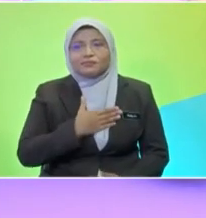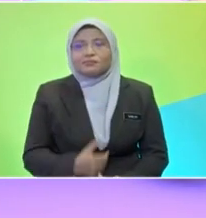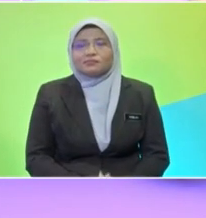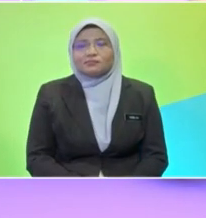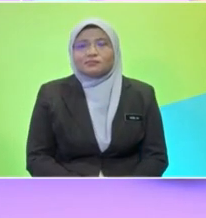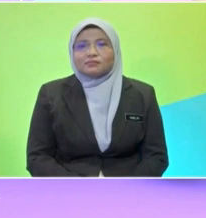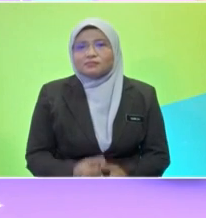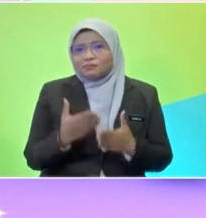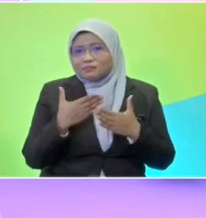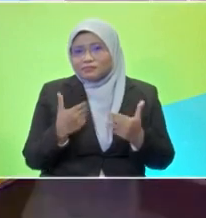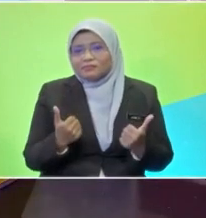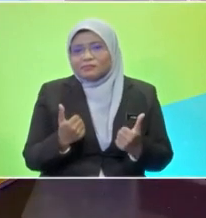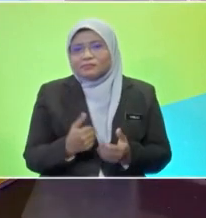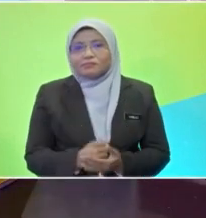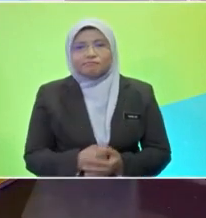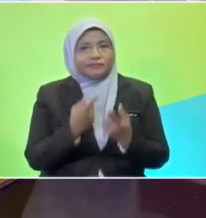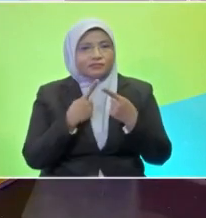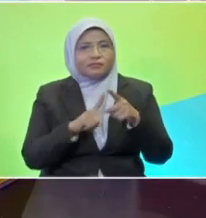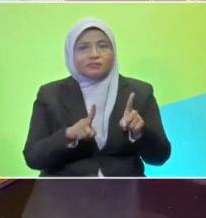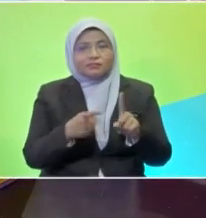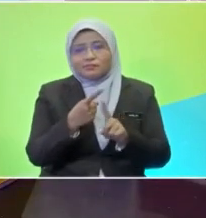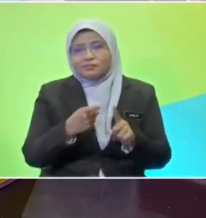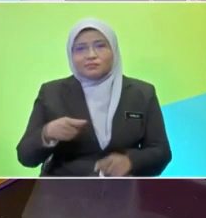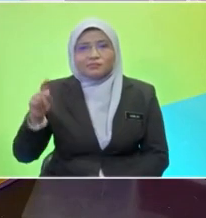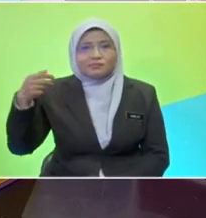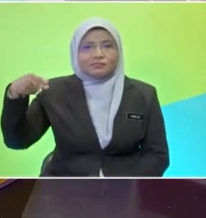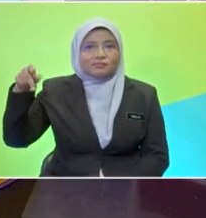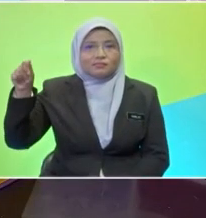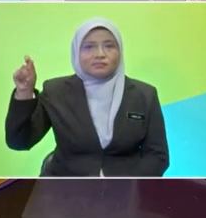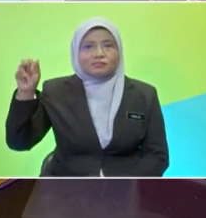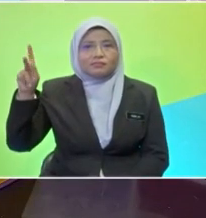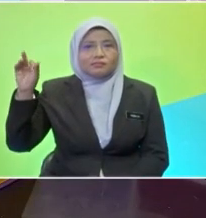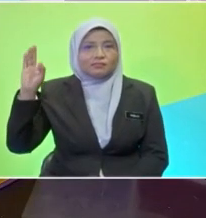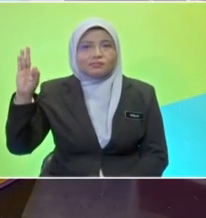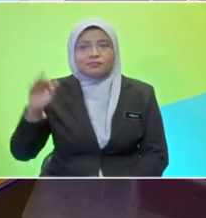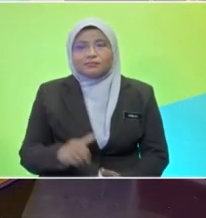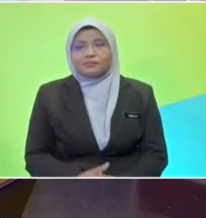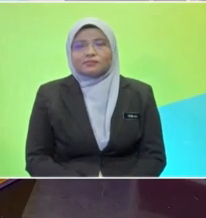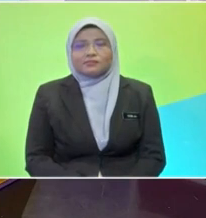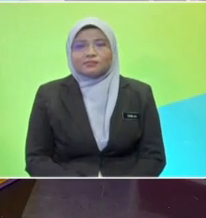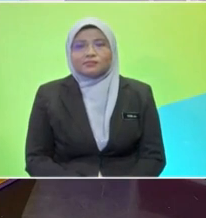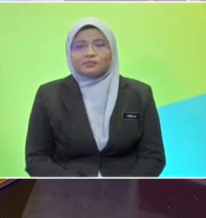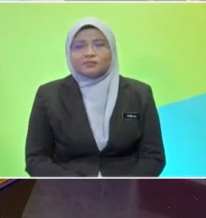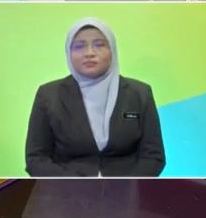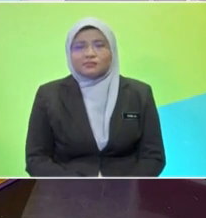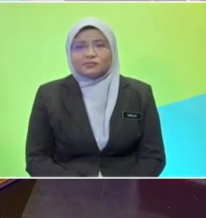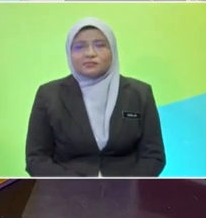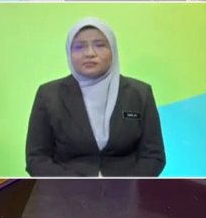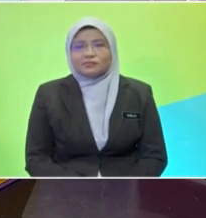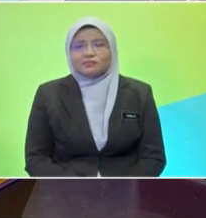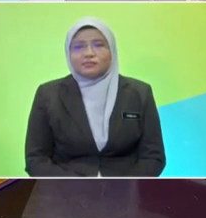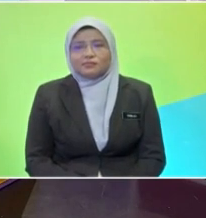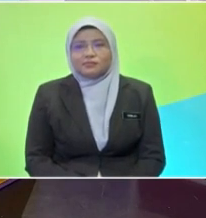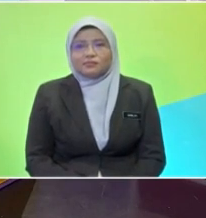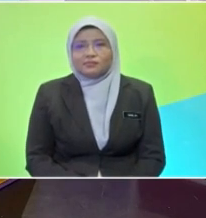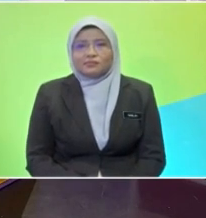love Adele. Good response, Takif. So I guess how was the performances of our singers here?